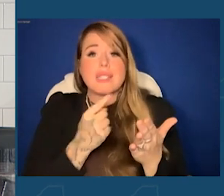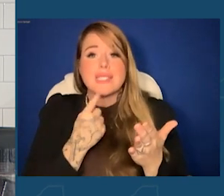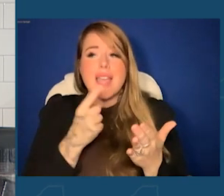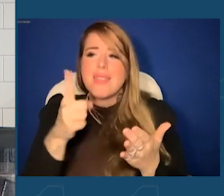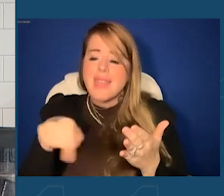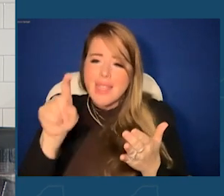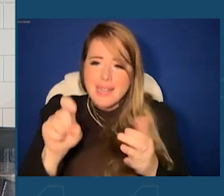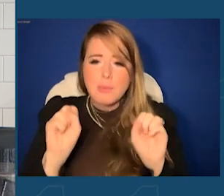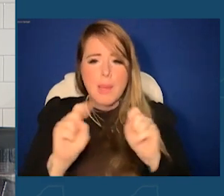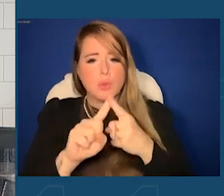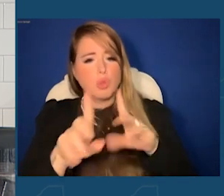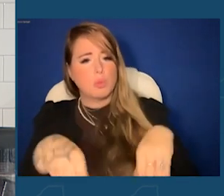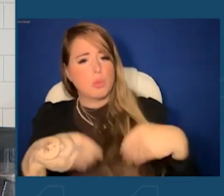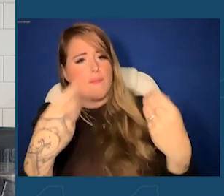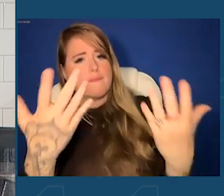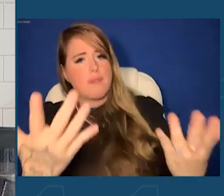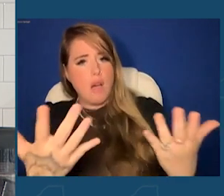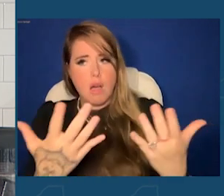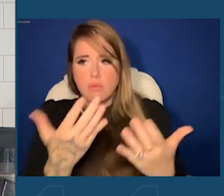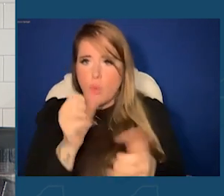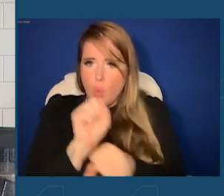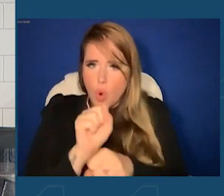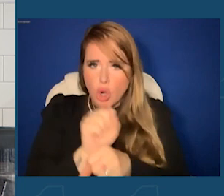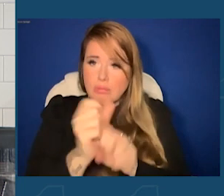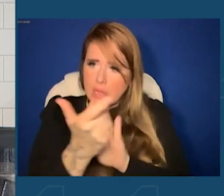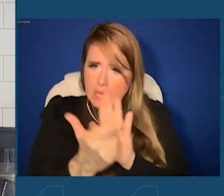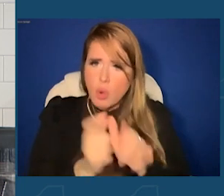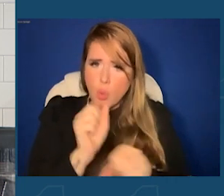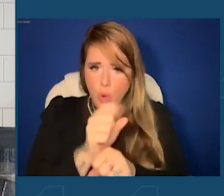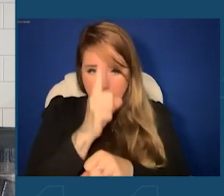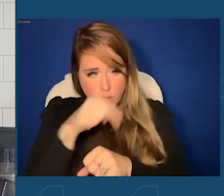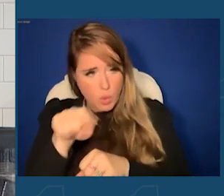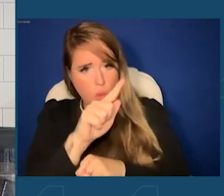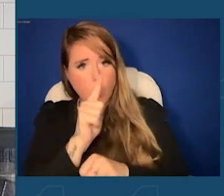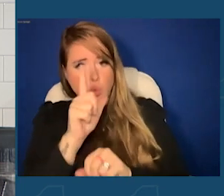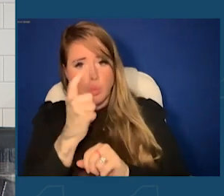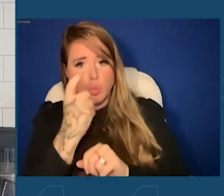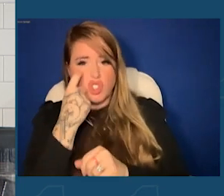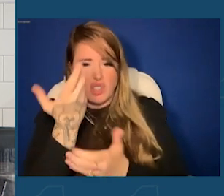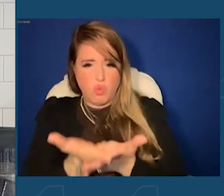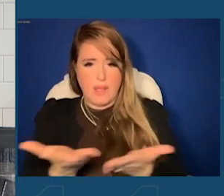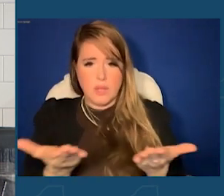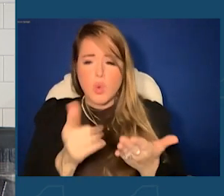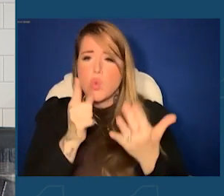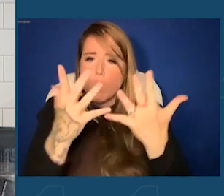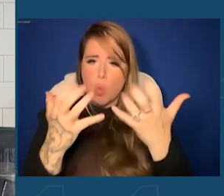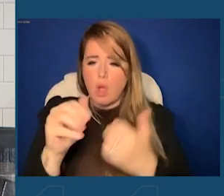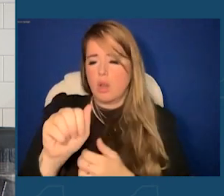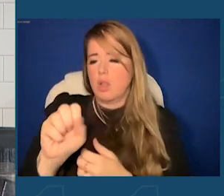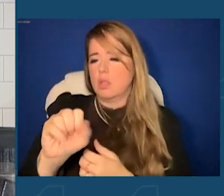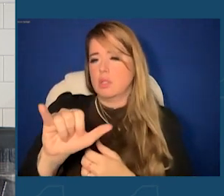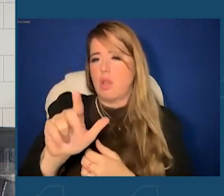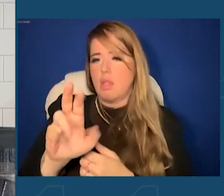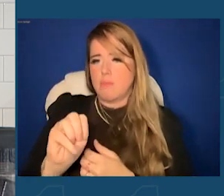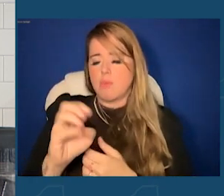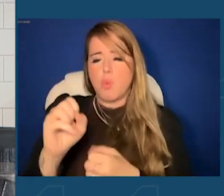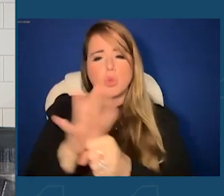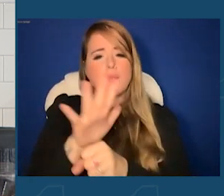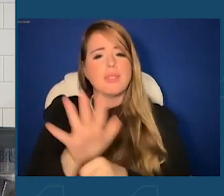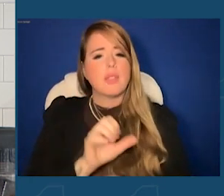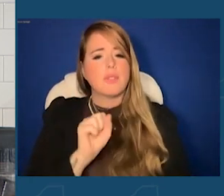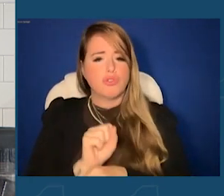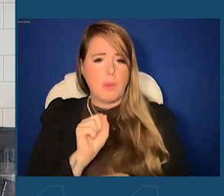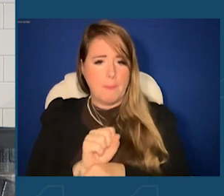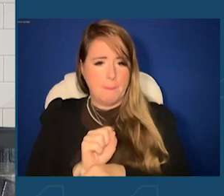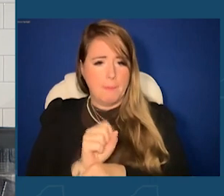to provide lawful work to the recently arrived migrants that are seeking asylum. So they can fill those job openings, they